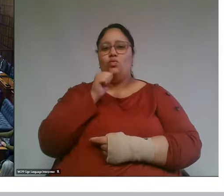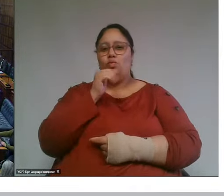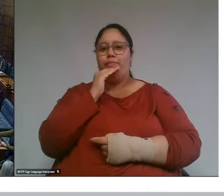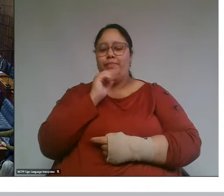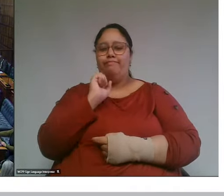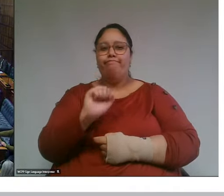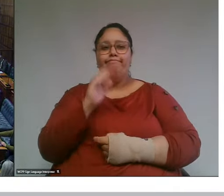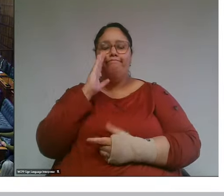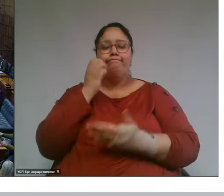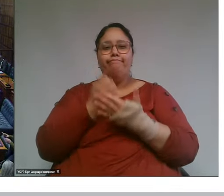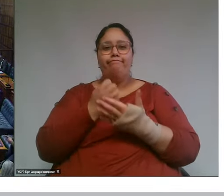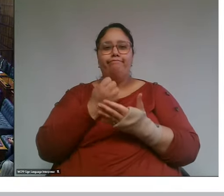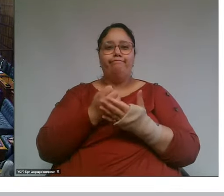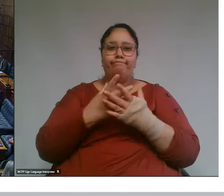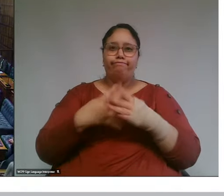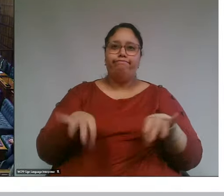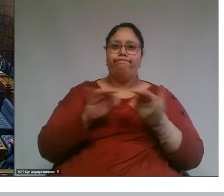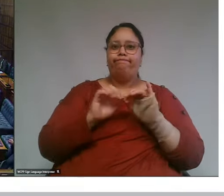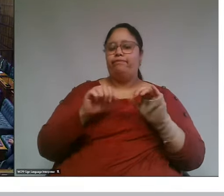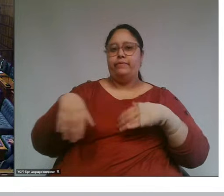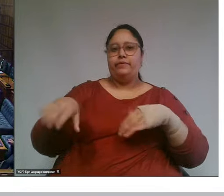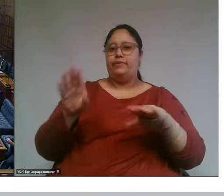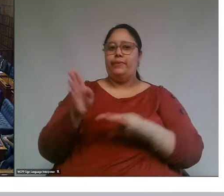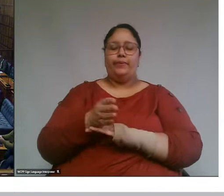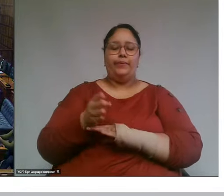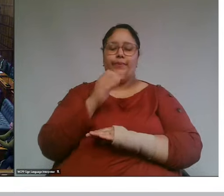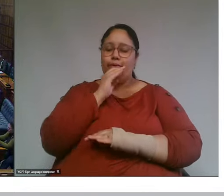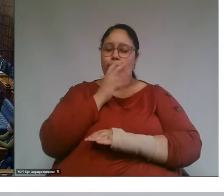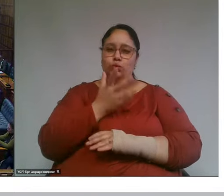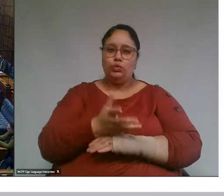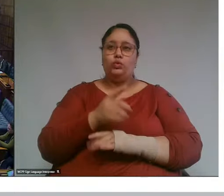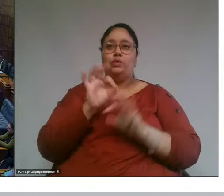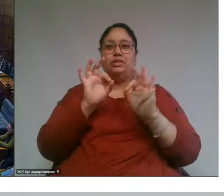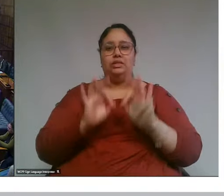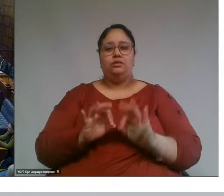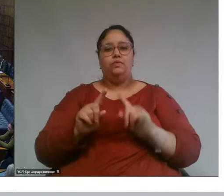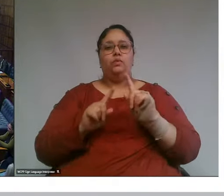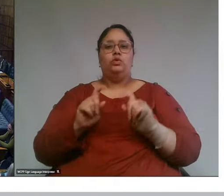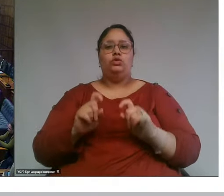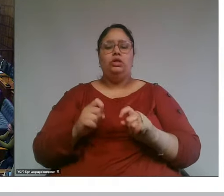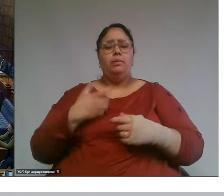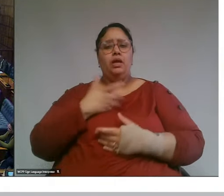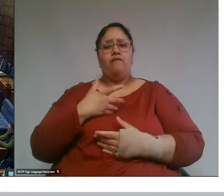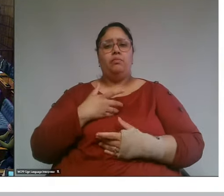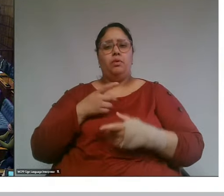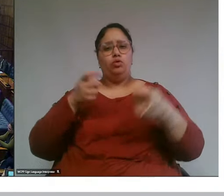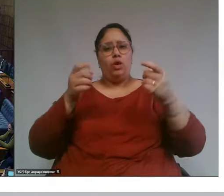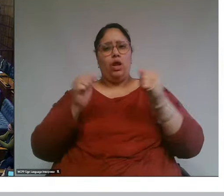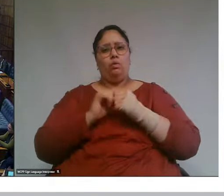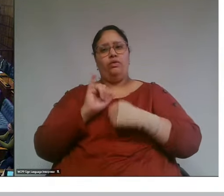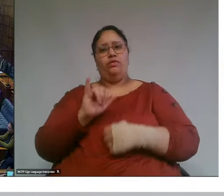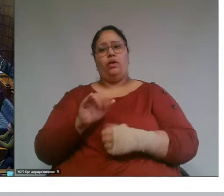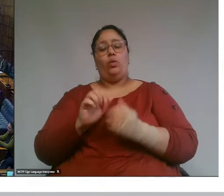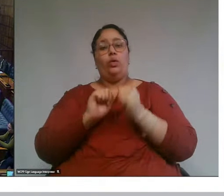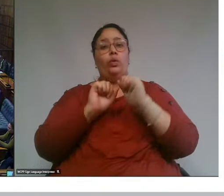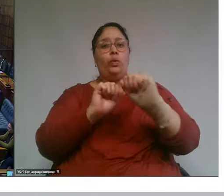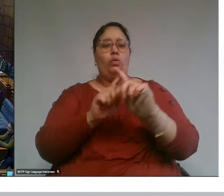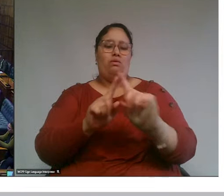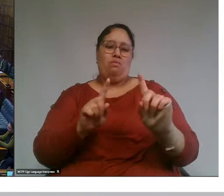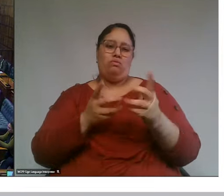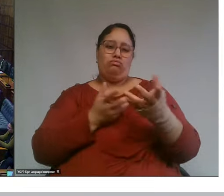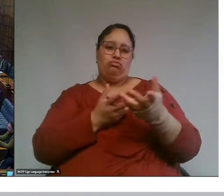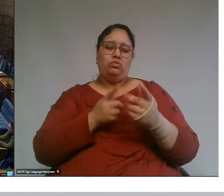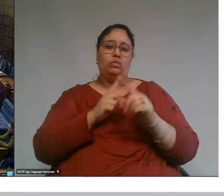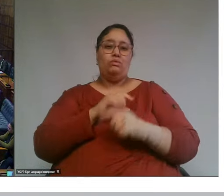economically viable and active so I think those are questions that I'm very much comfortable to deal with them with your department